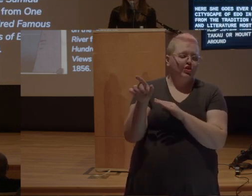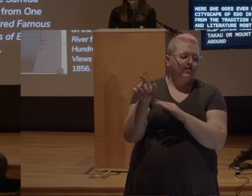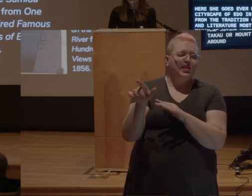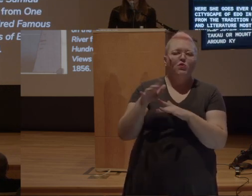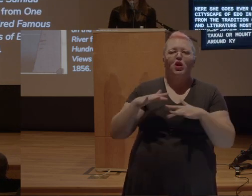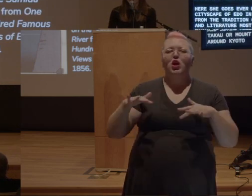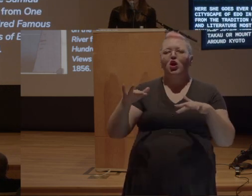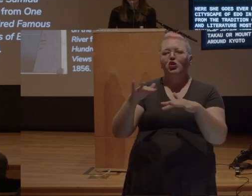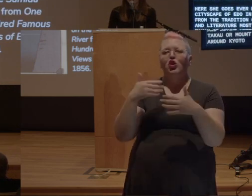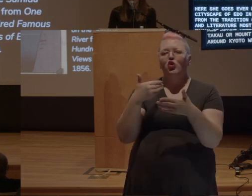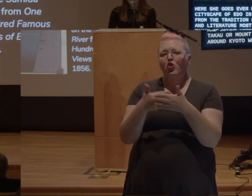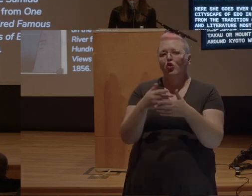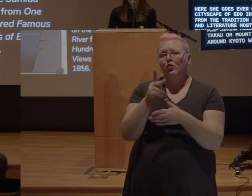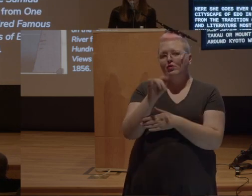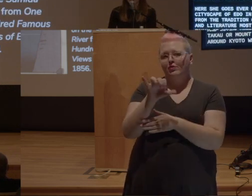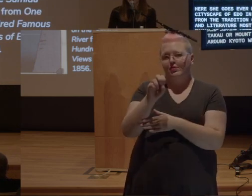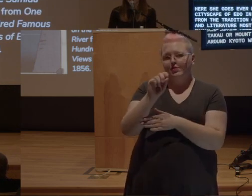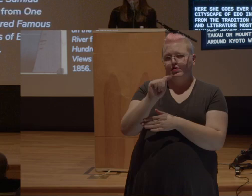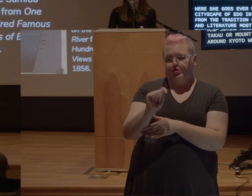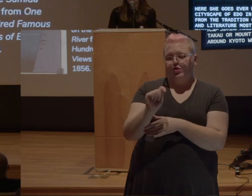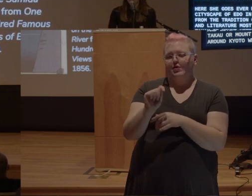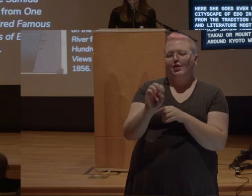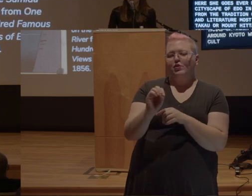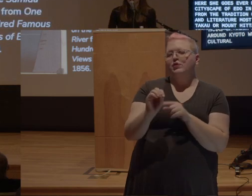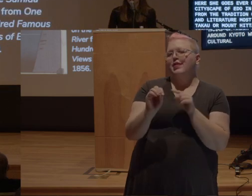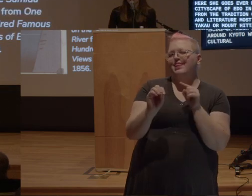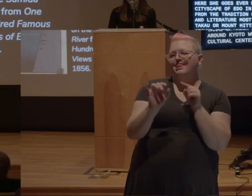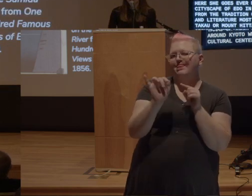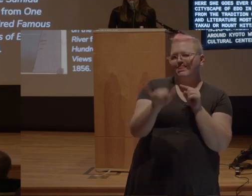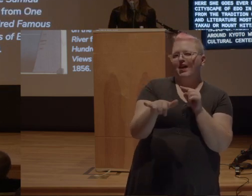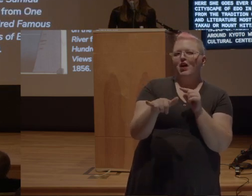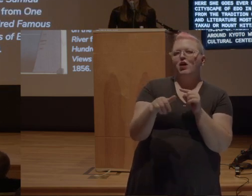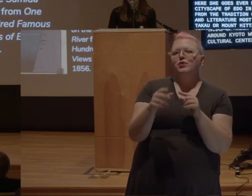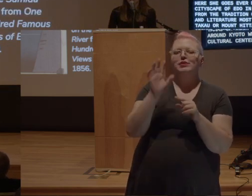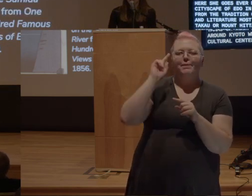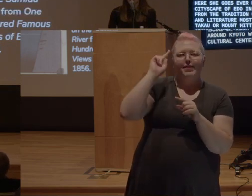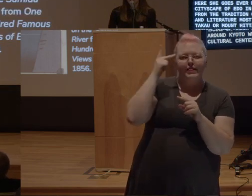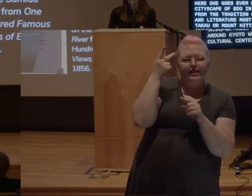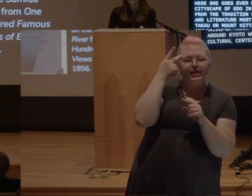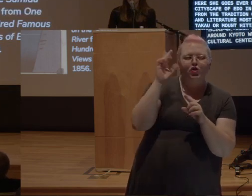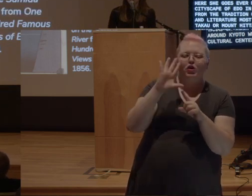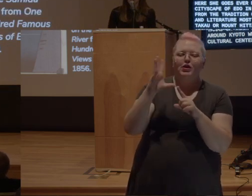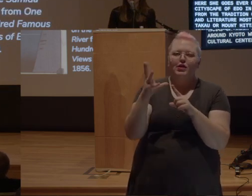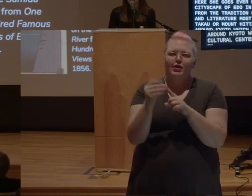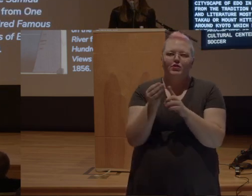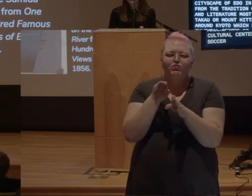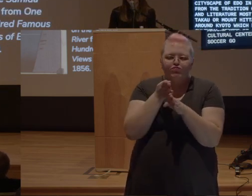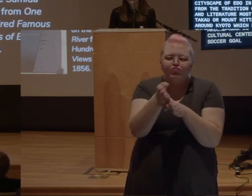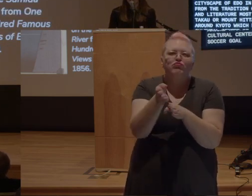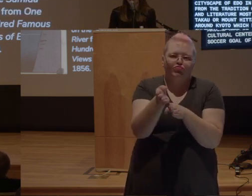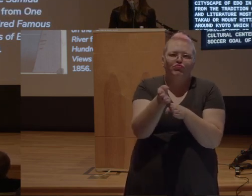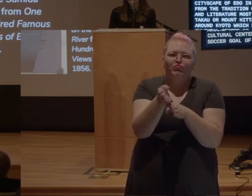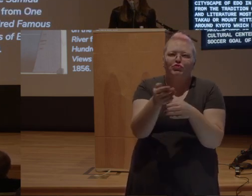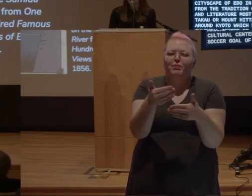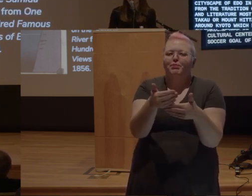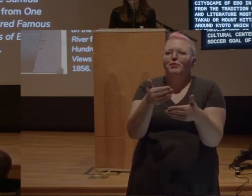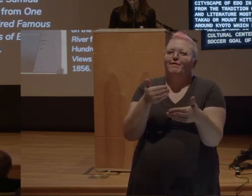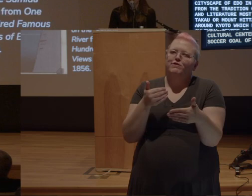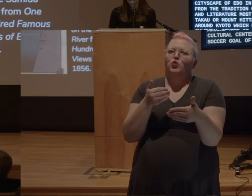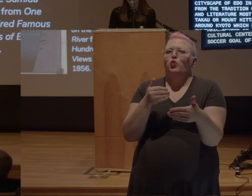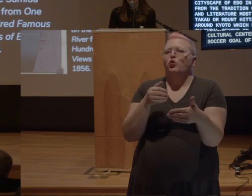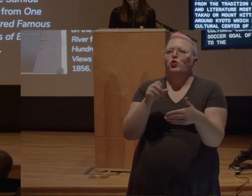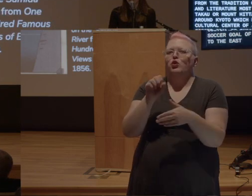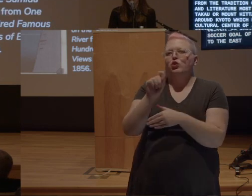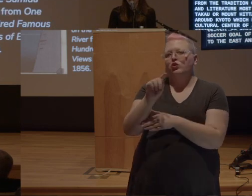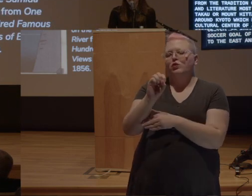Kyoto, which had been the political and cultural center of Japan for centuries before the Tokugawa shoguns built their power base to the east in